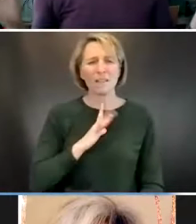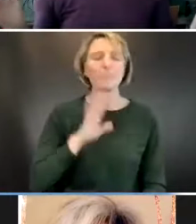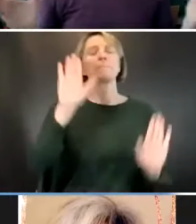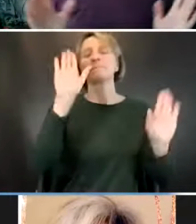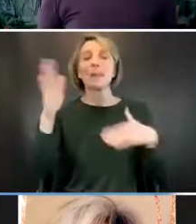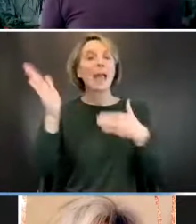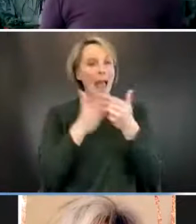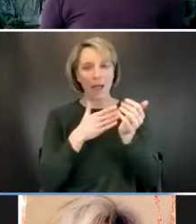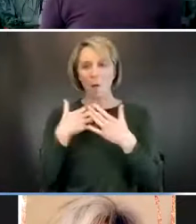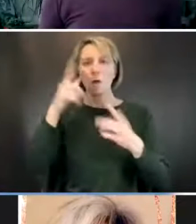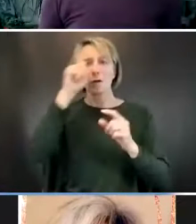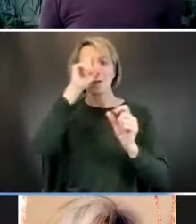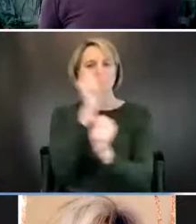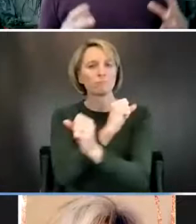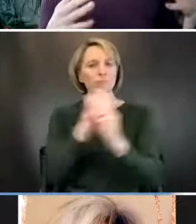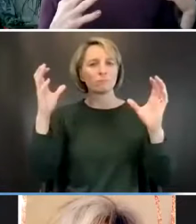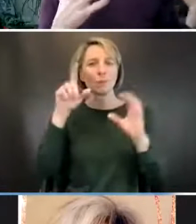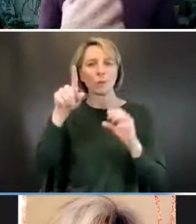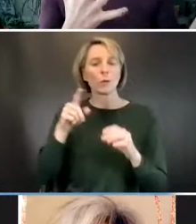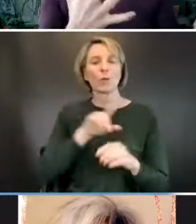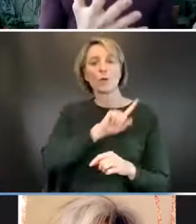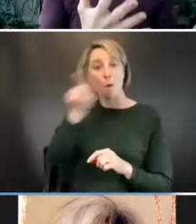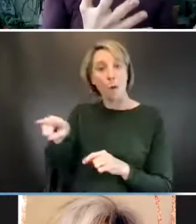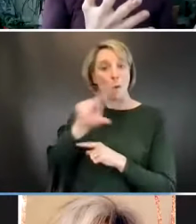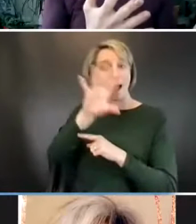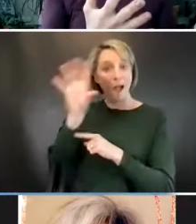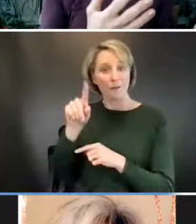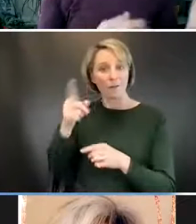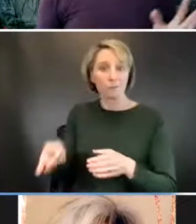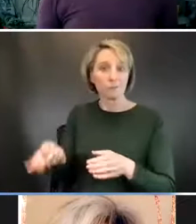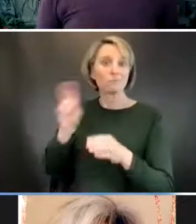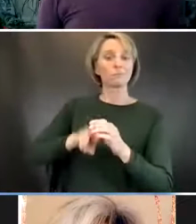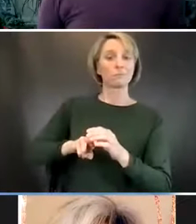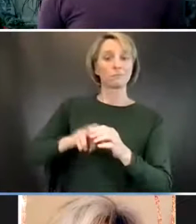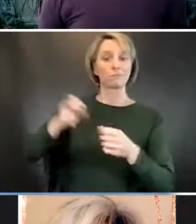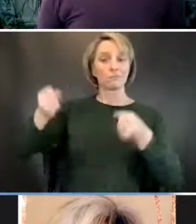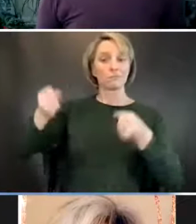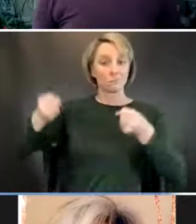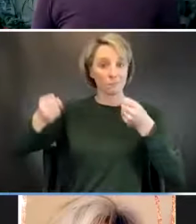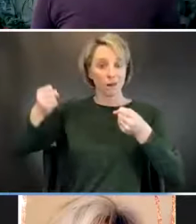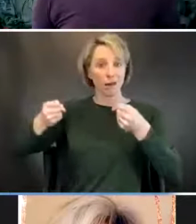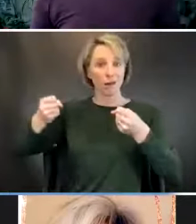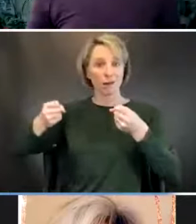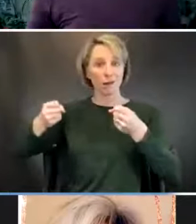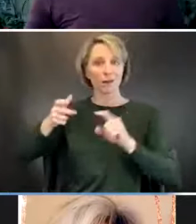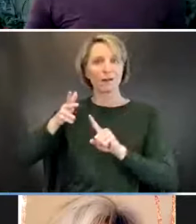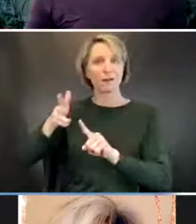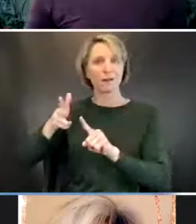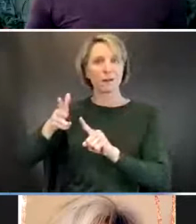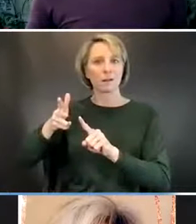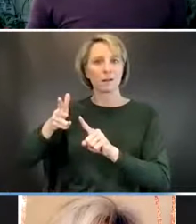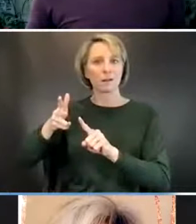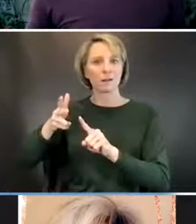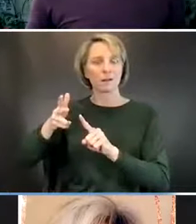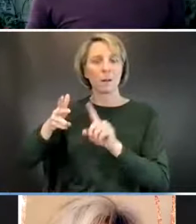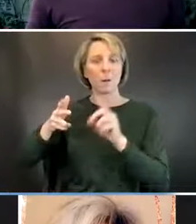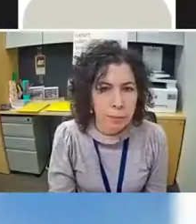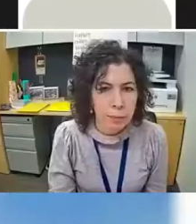out into the savannah and we see these beautiful giraffes. I got everything separated.